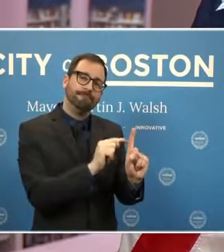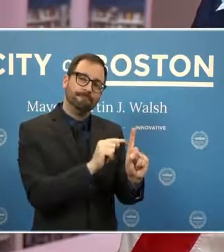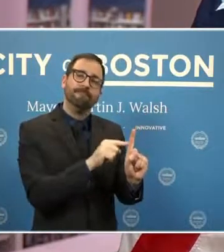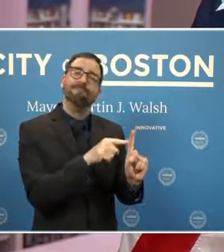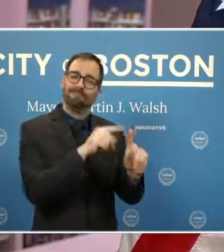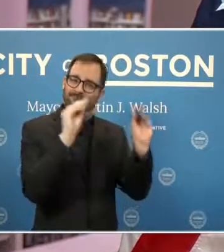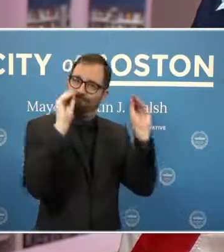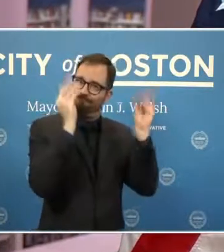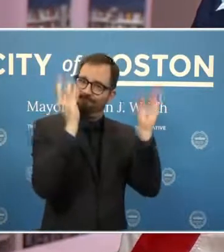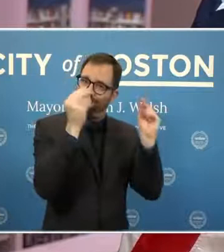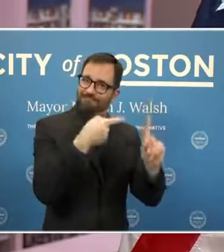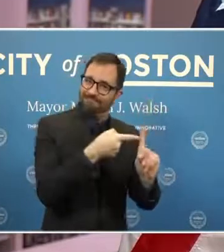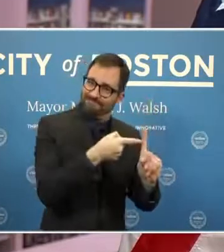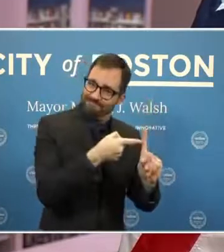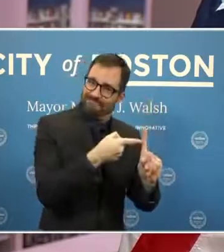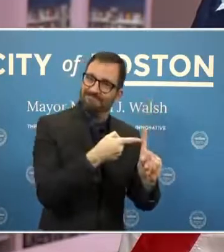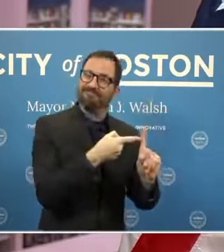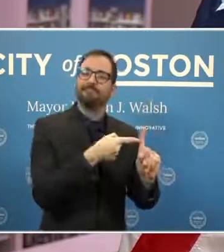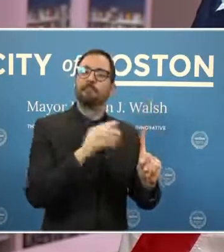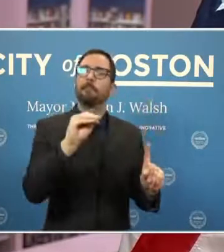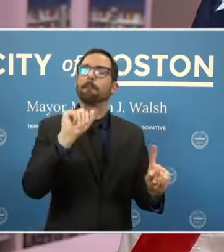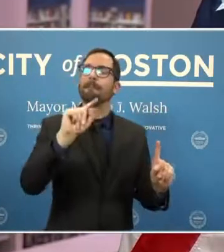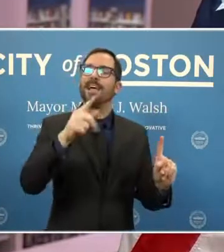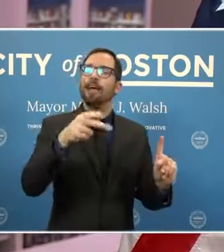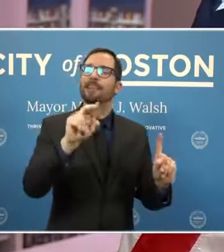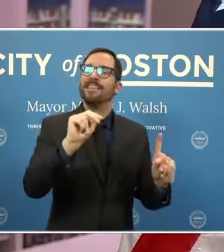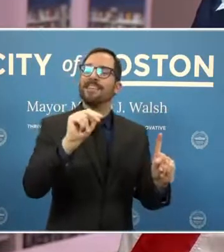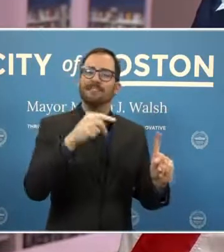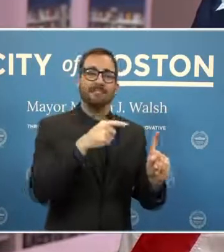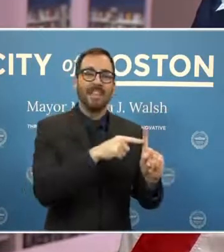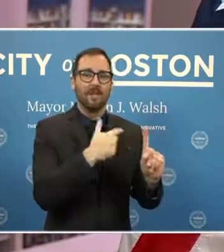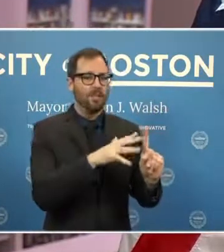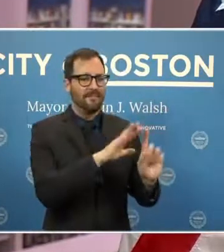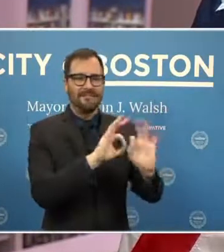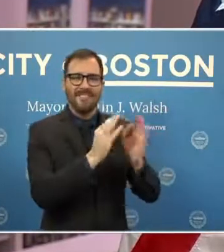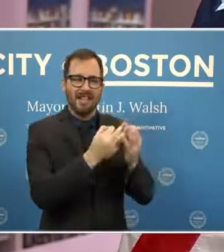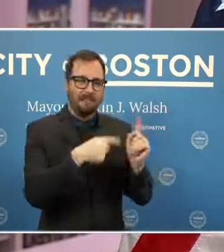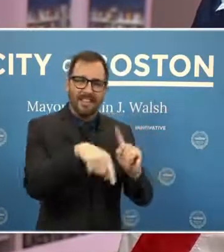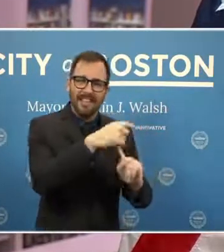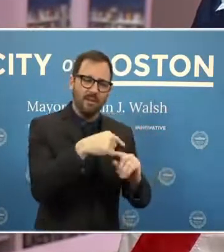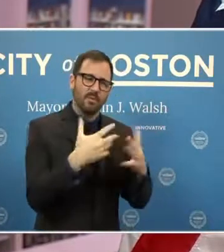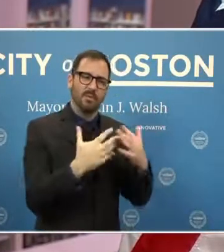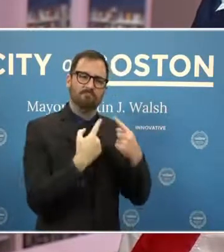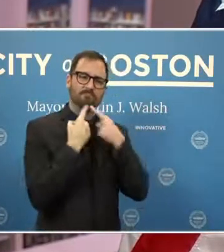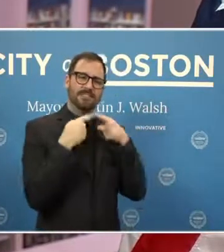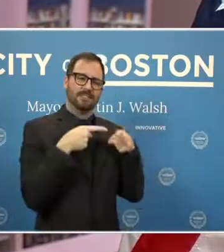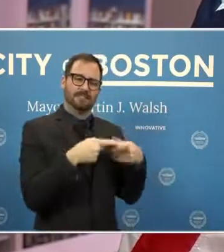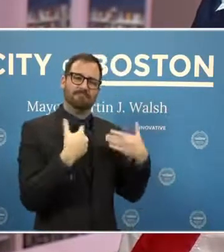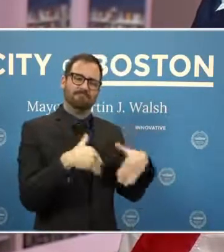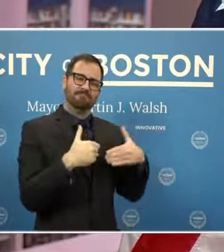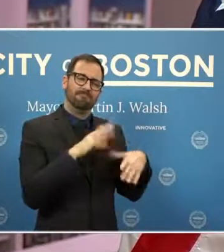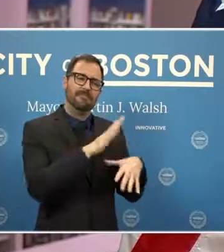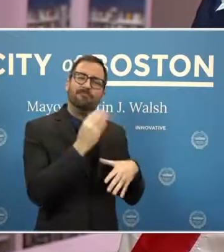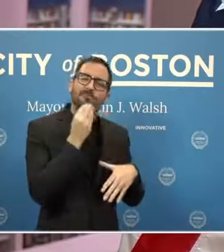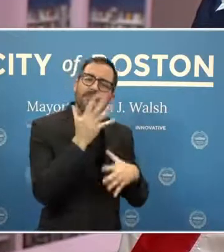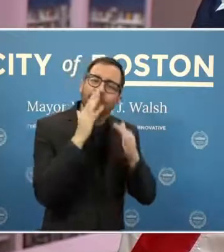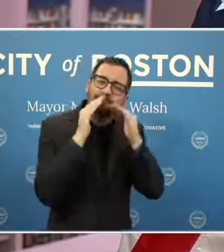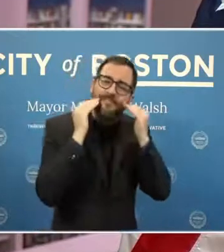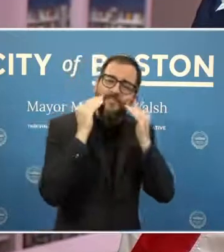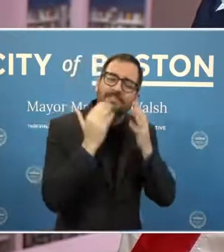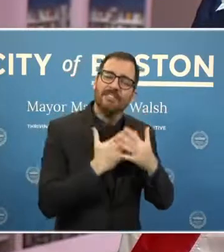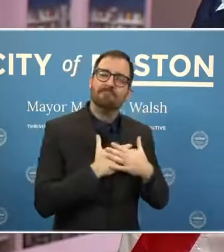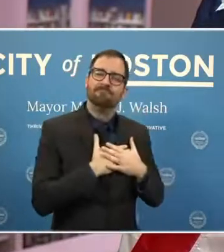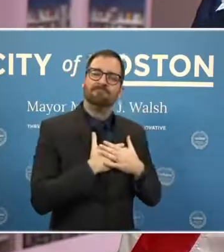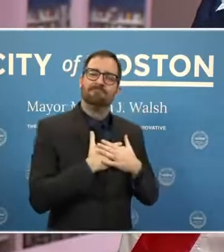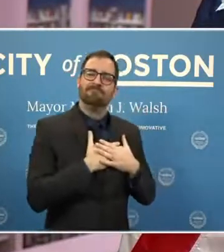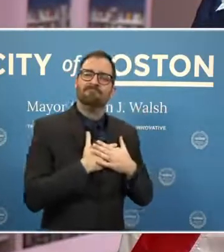her warm smile each and every day. I think of Jose Fontanez, a proud father, a Boston police officer, who